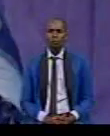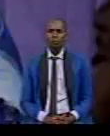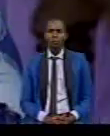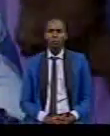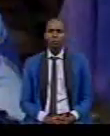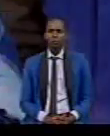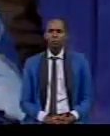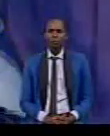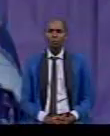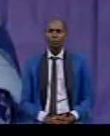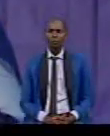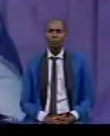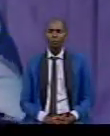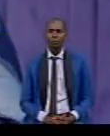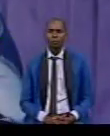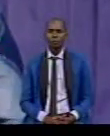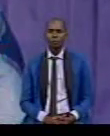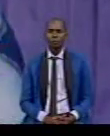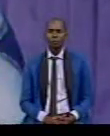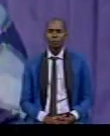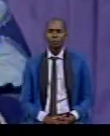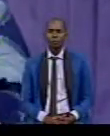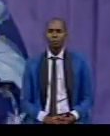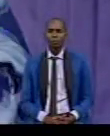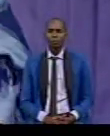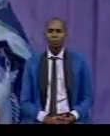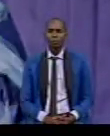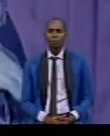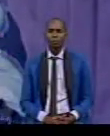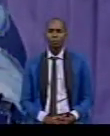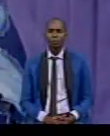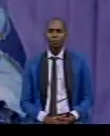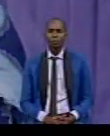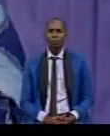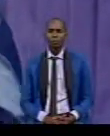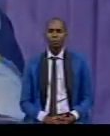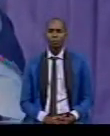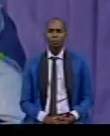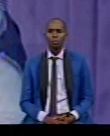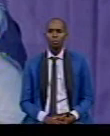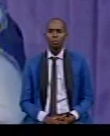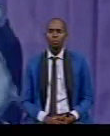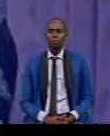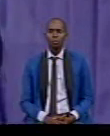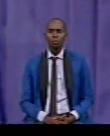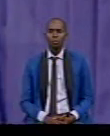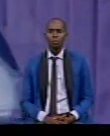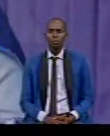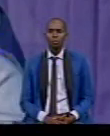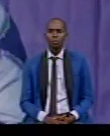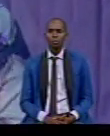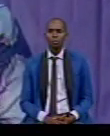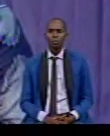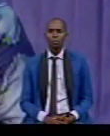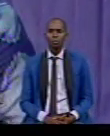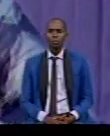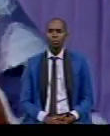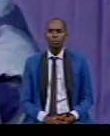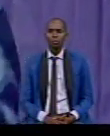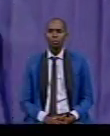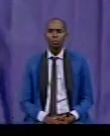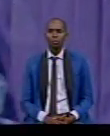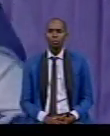Say that my time has come. The time of salvation has come for you. The time of repentance,